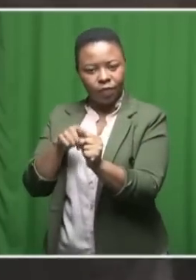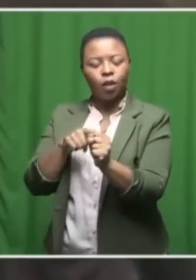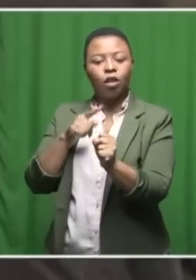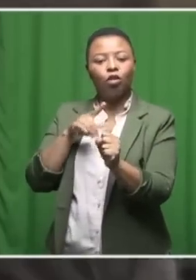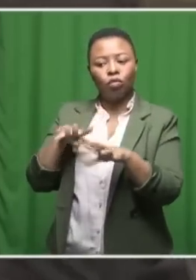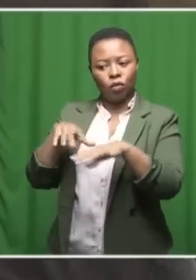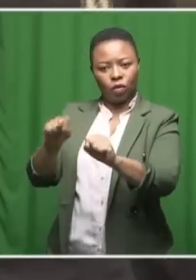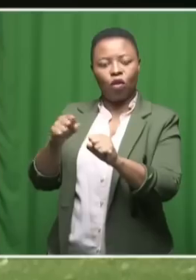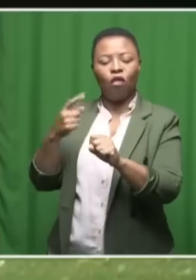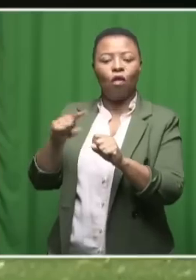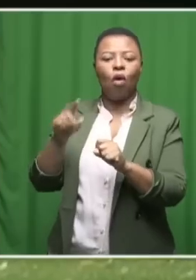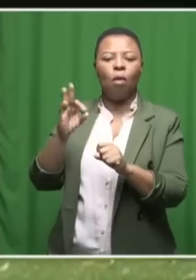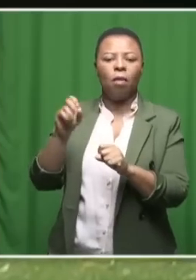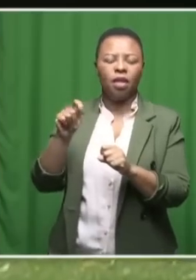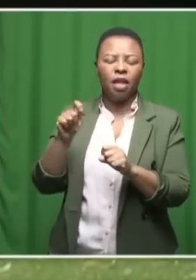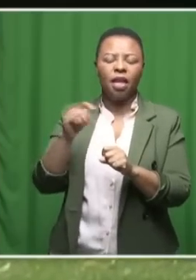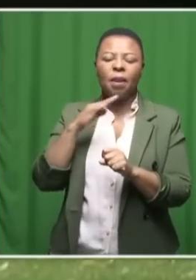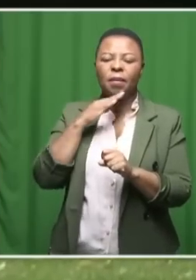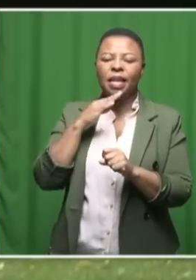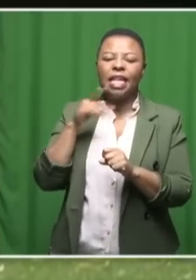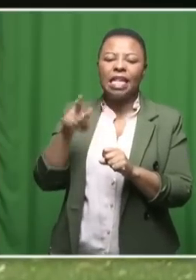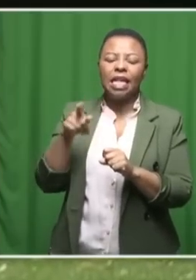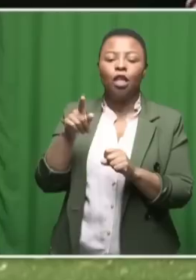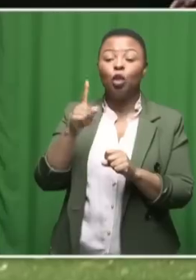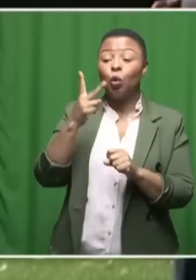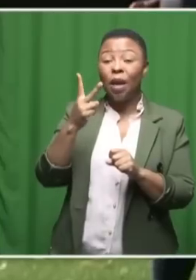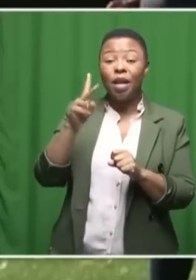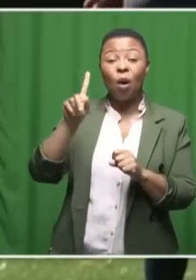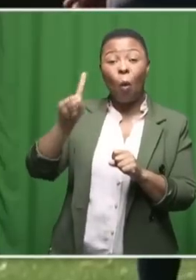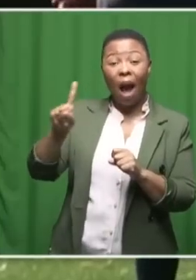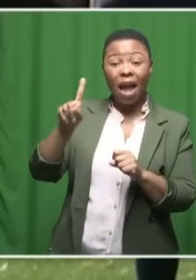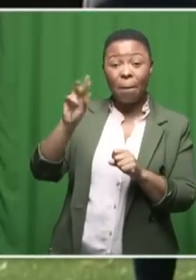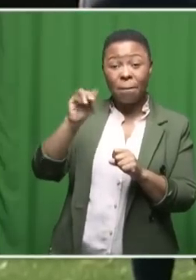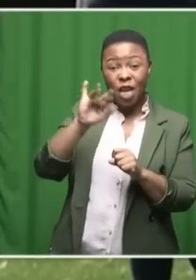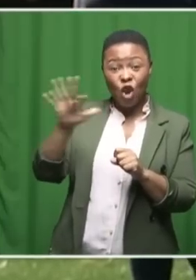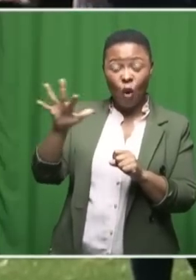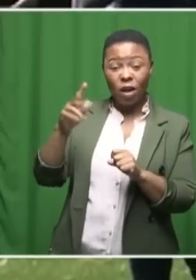Bridge. That cost them about £21 million.